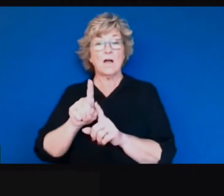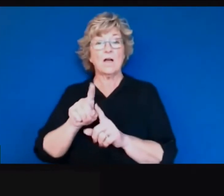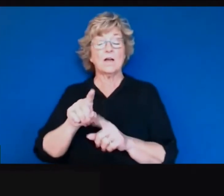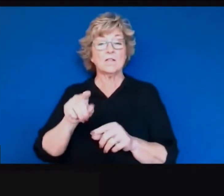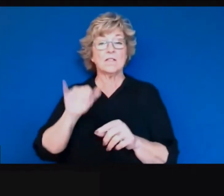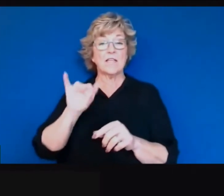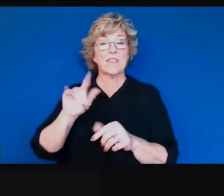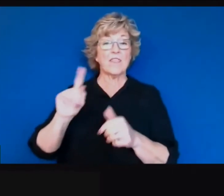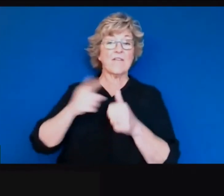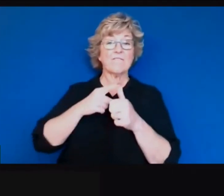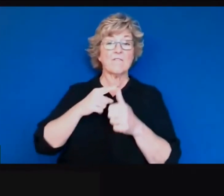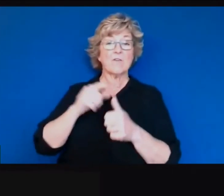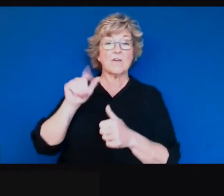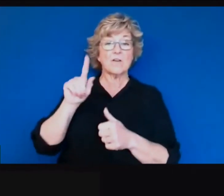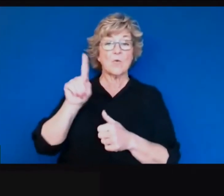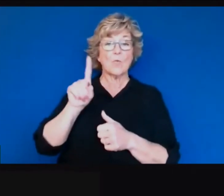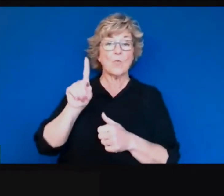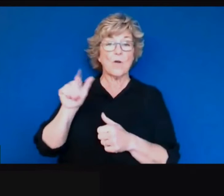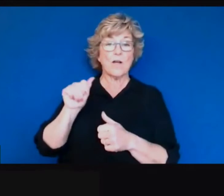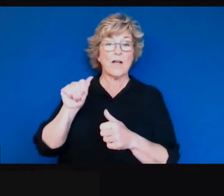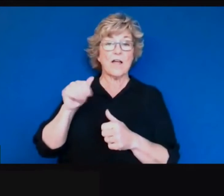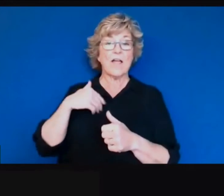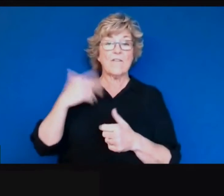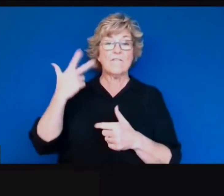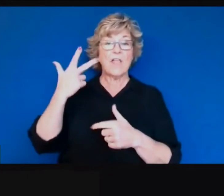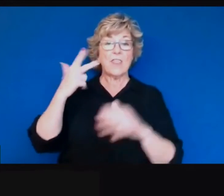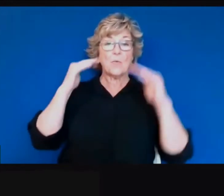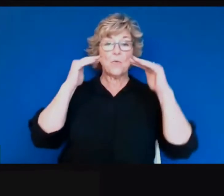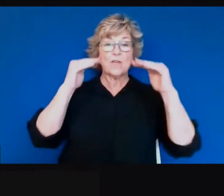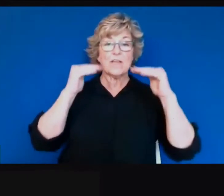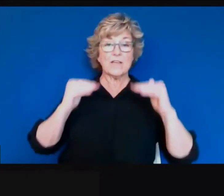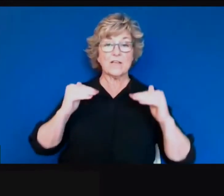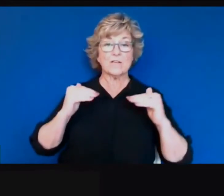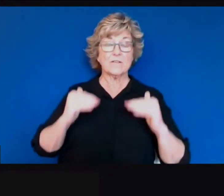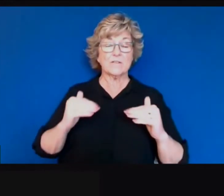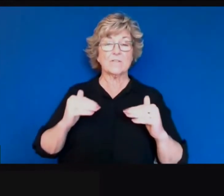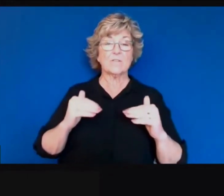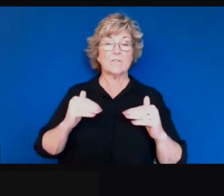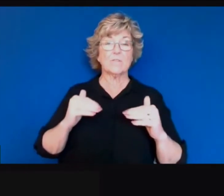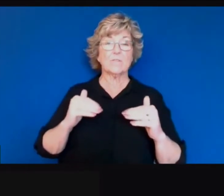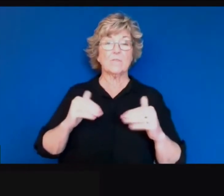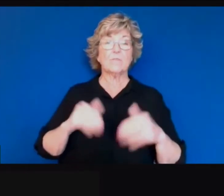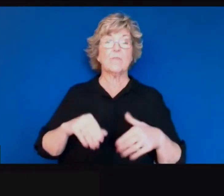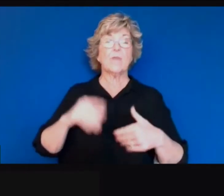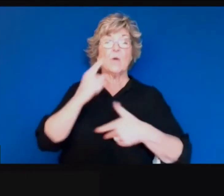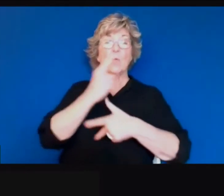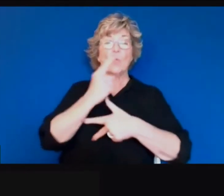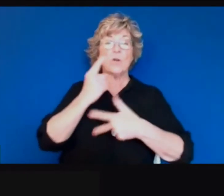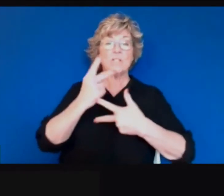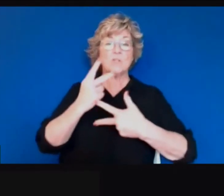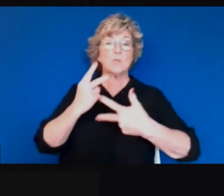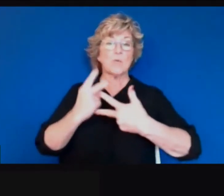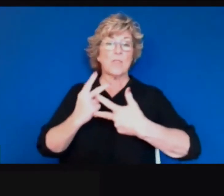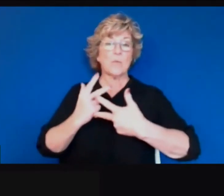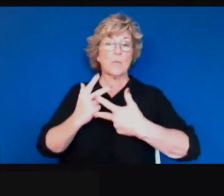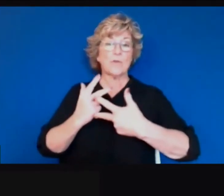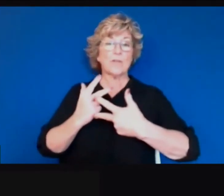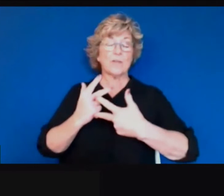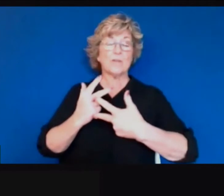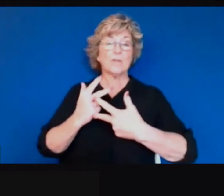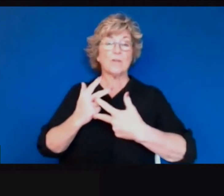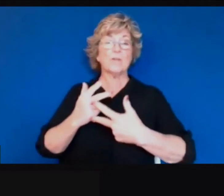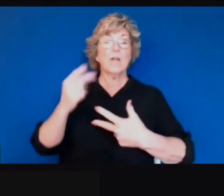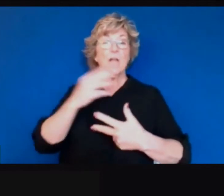1A, priority group 1A, we have 3 tiers. Those tiers are in order, tier 1, 2, and 3. And certain